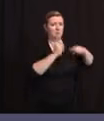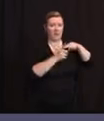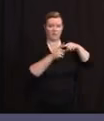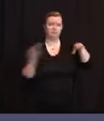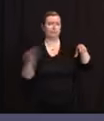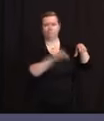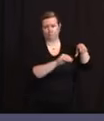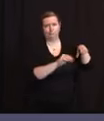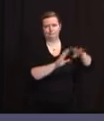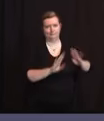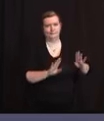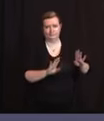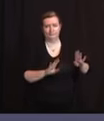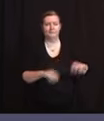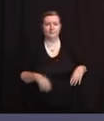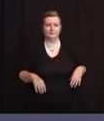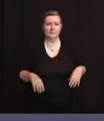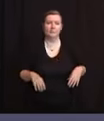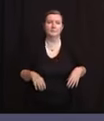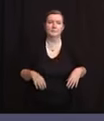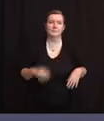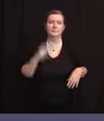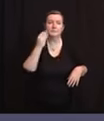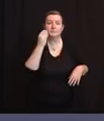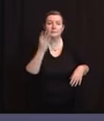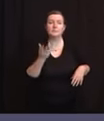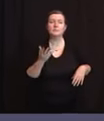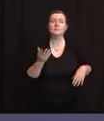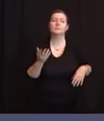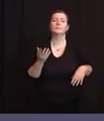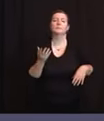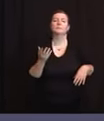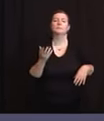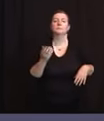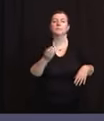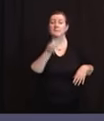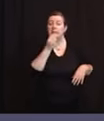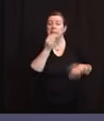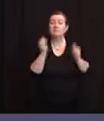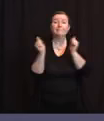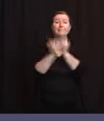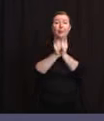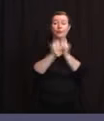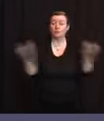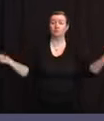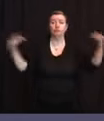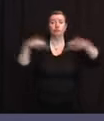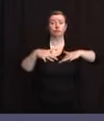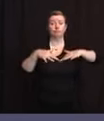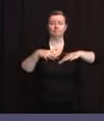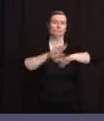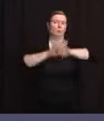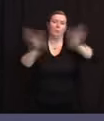We suggested that they stop all current communal dining and all group activities.